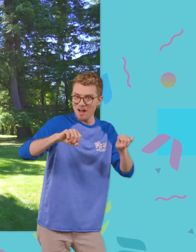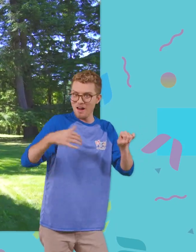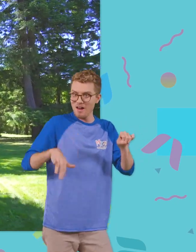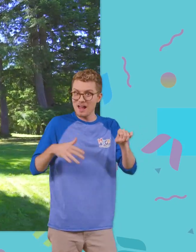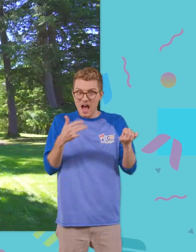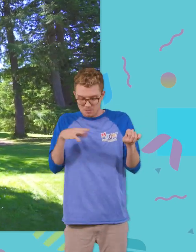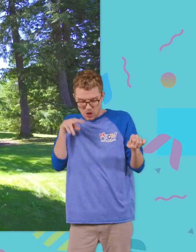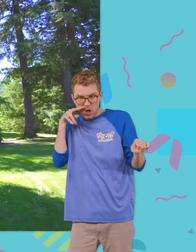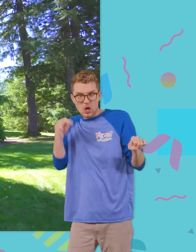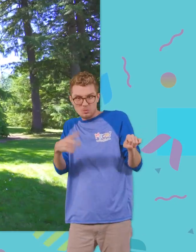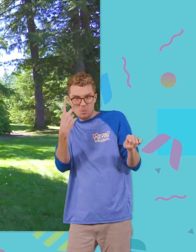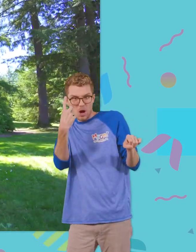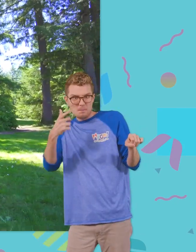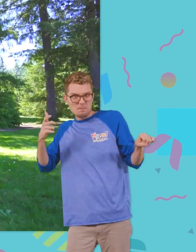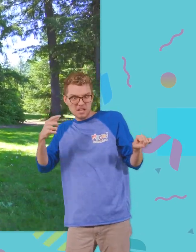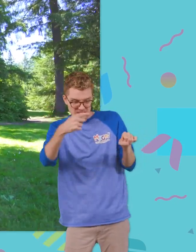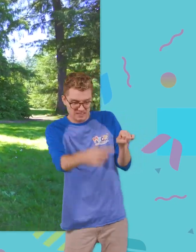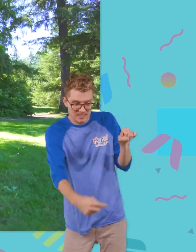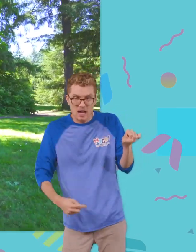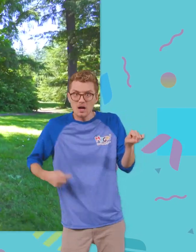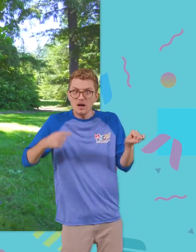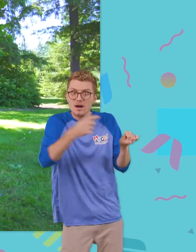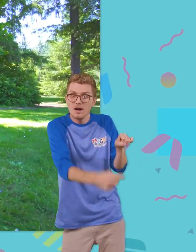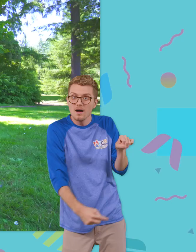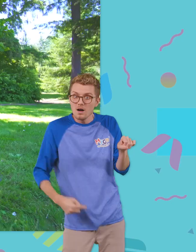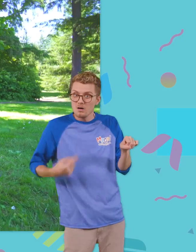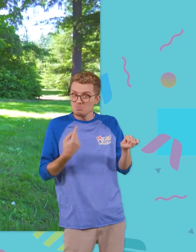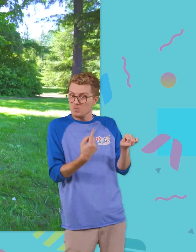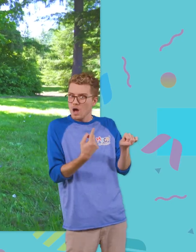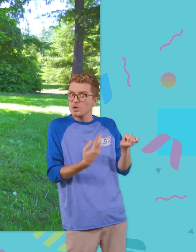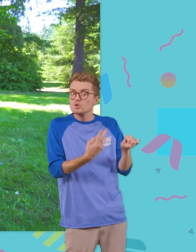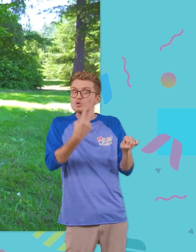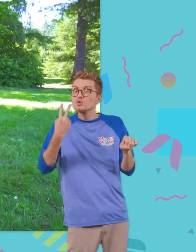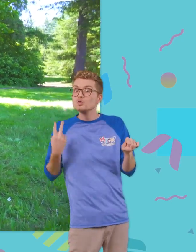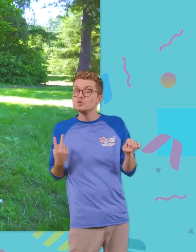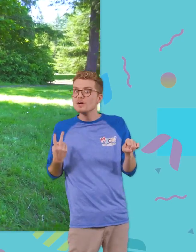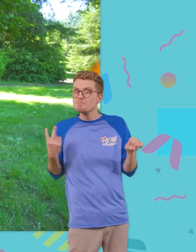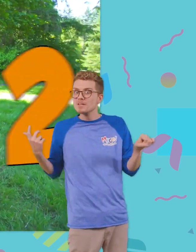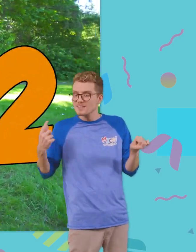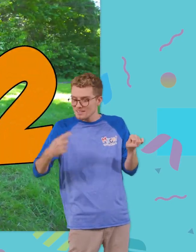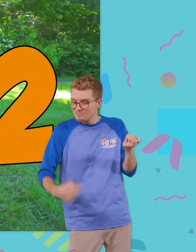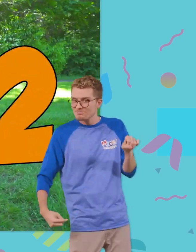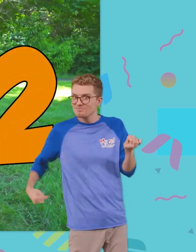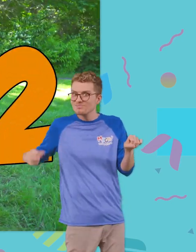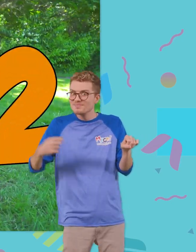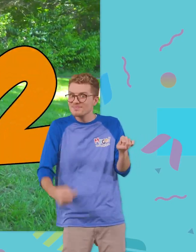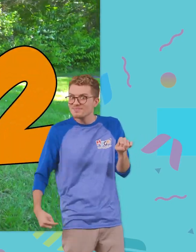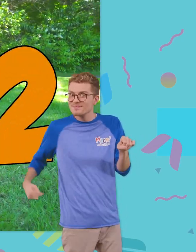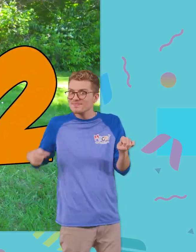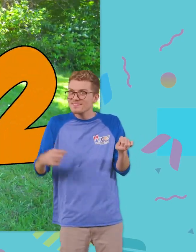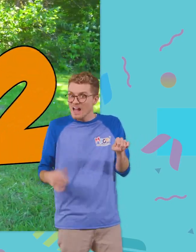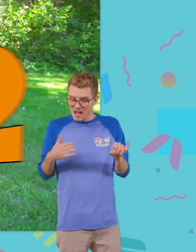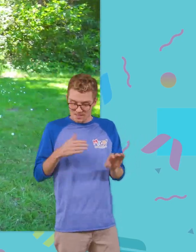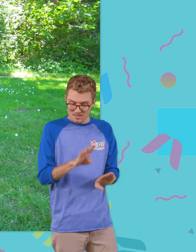handlebars, and one big giant wheel and tire, and then a second big